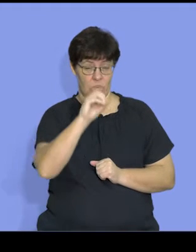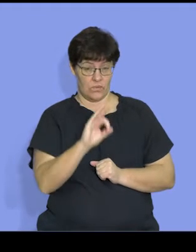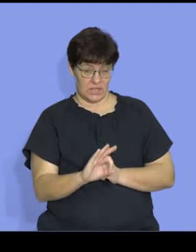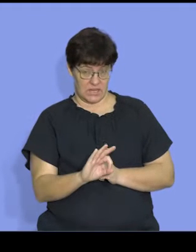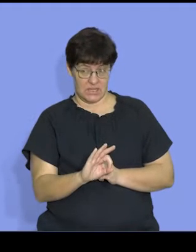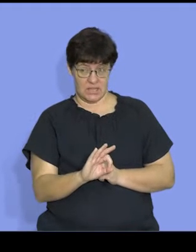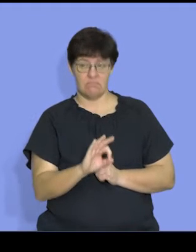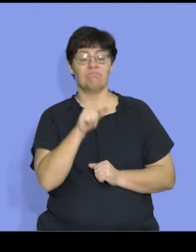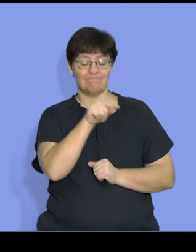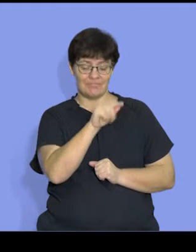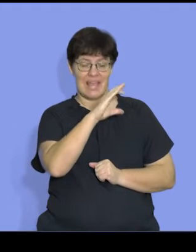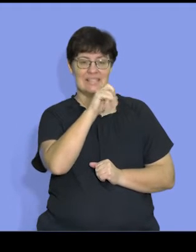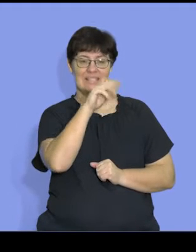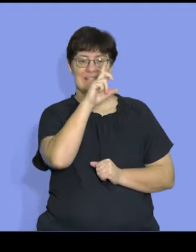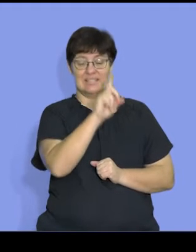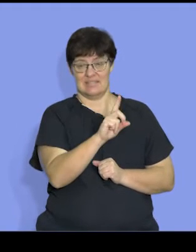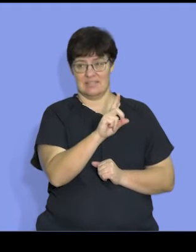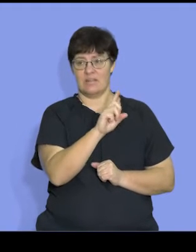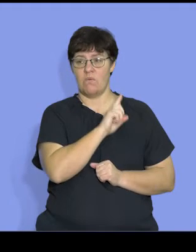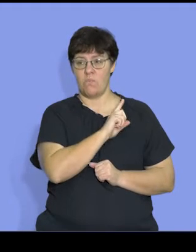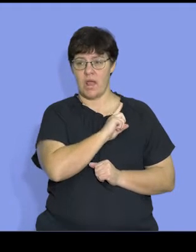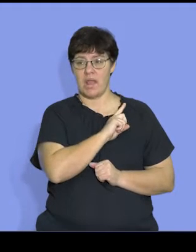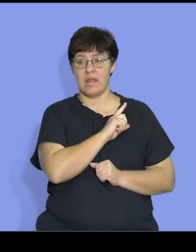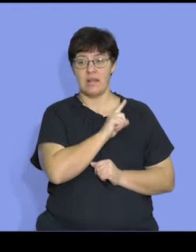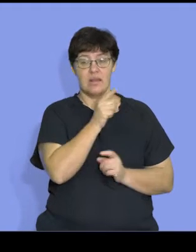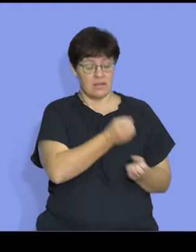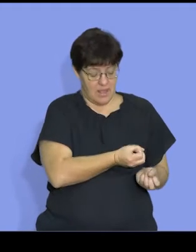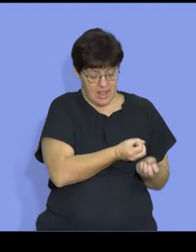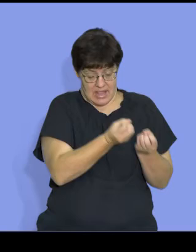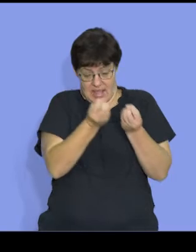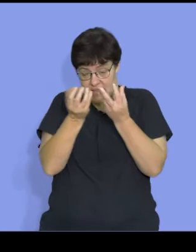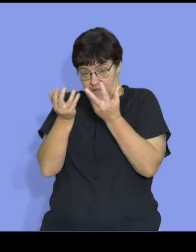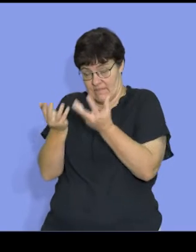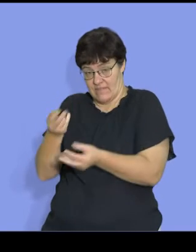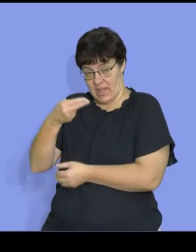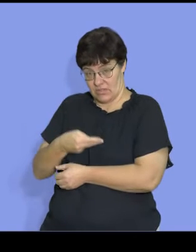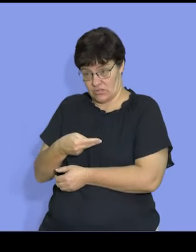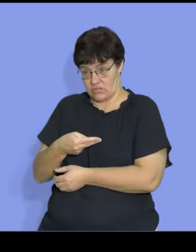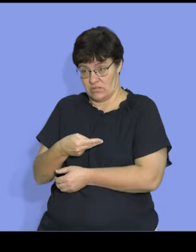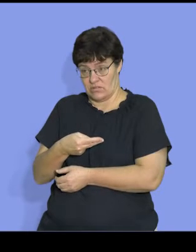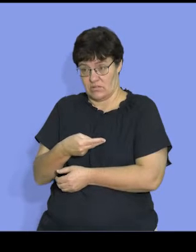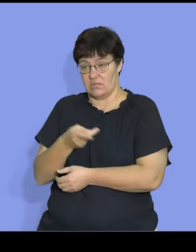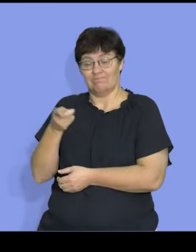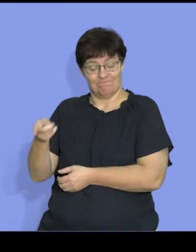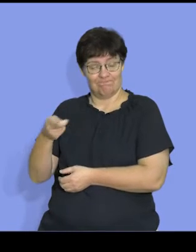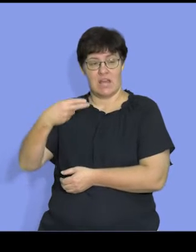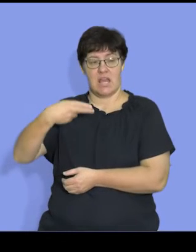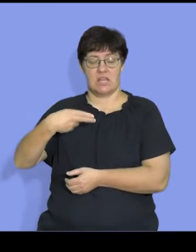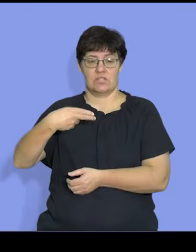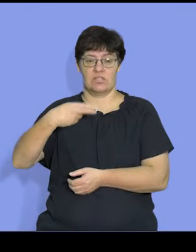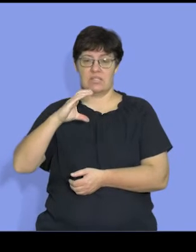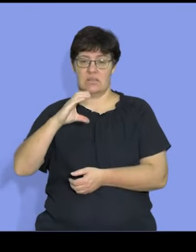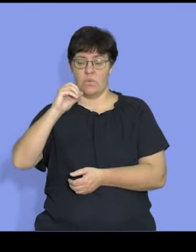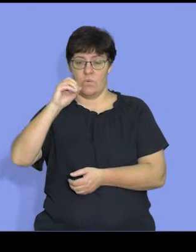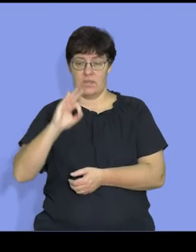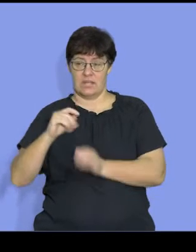as an acid because it donates one of its hydrogen atoms to give us that, okay? So this is